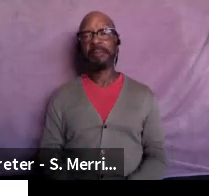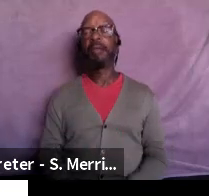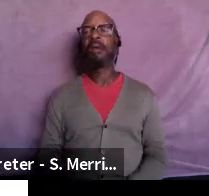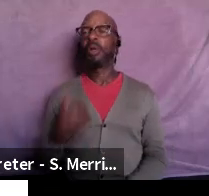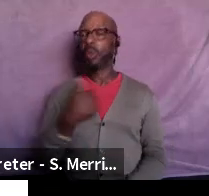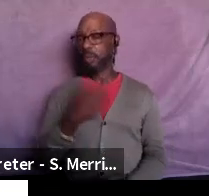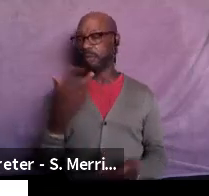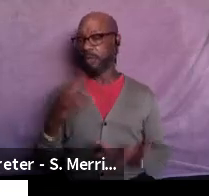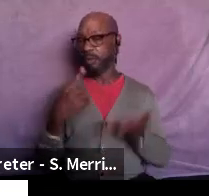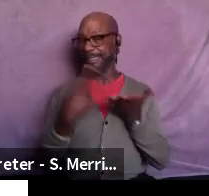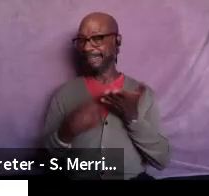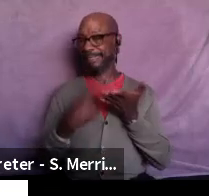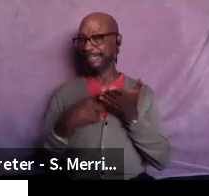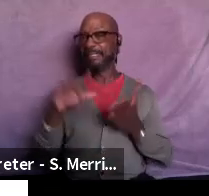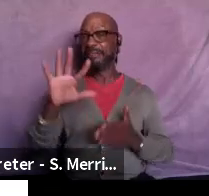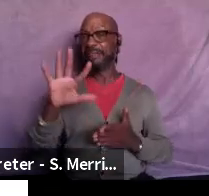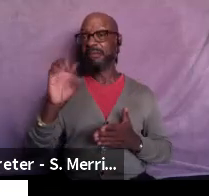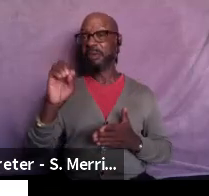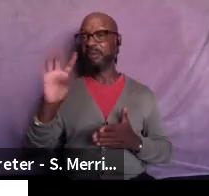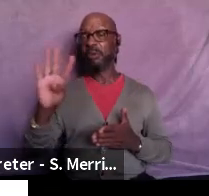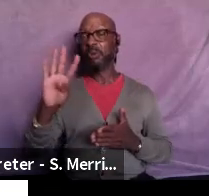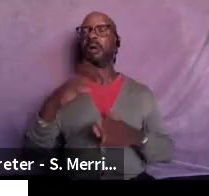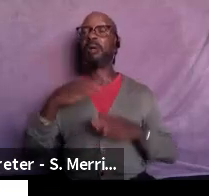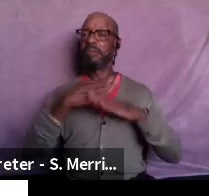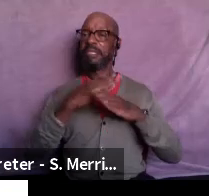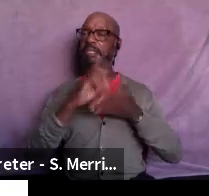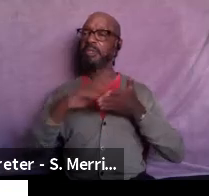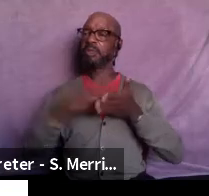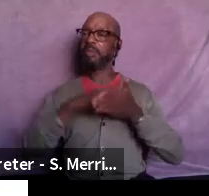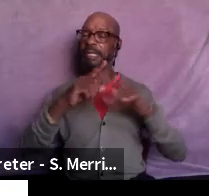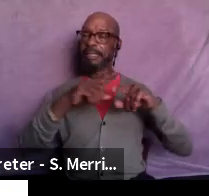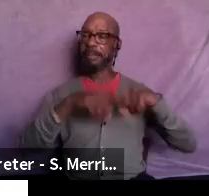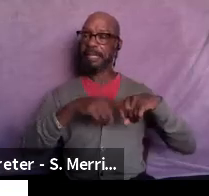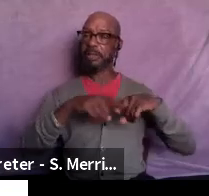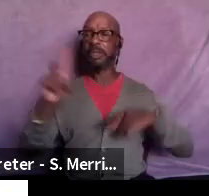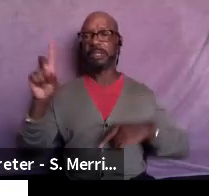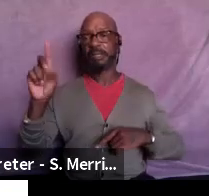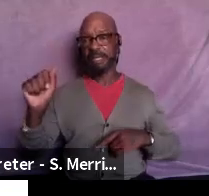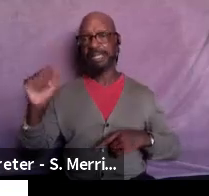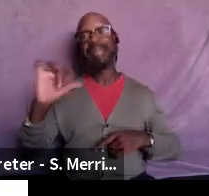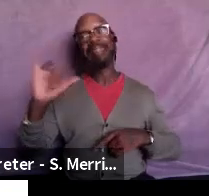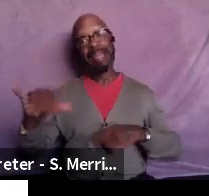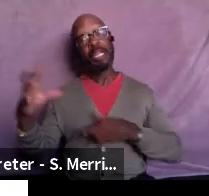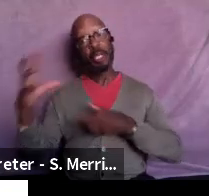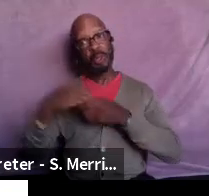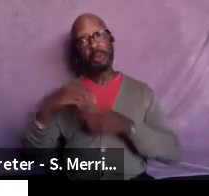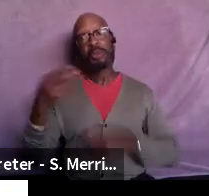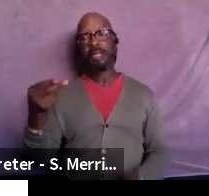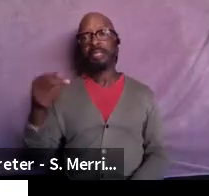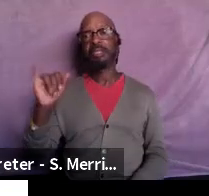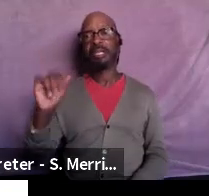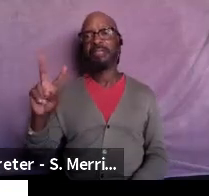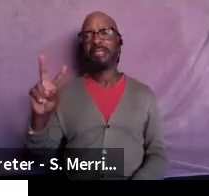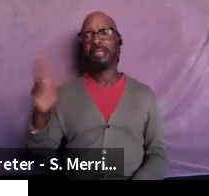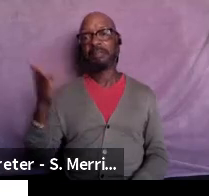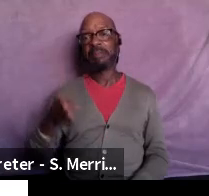Section 504 prohibits discrimination on the basis of disability, which includes HIV, AIDS,